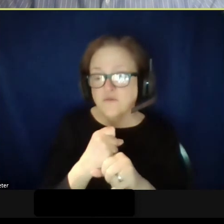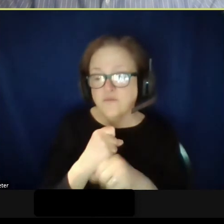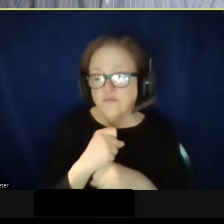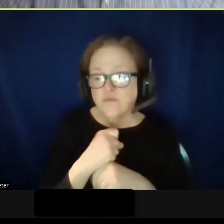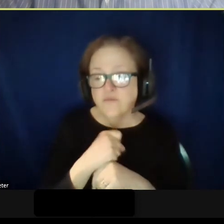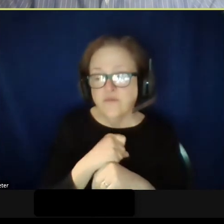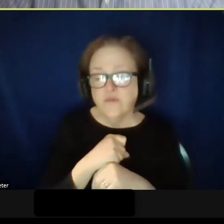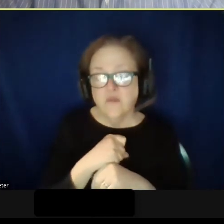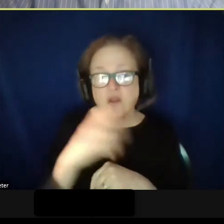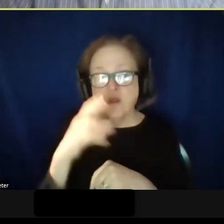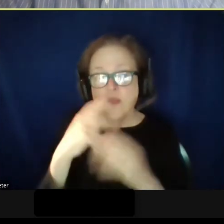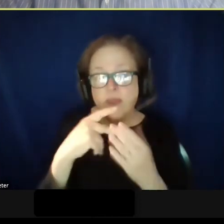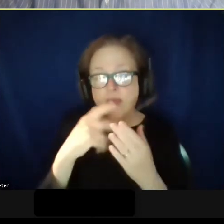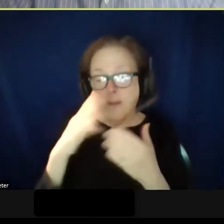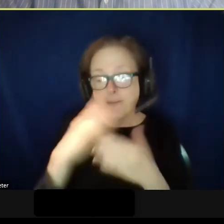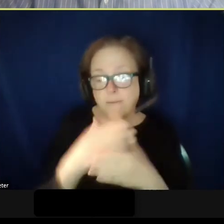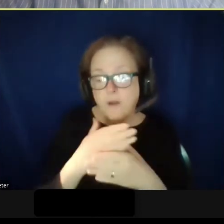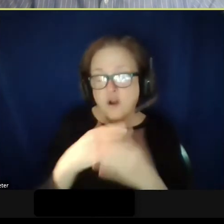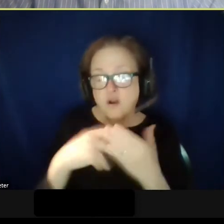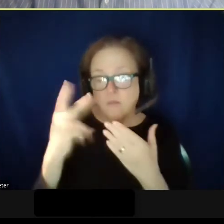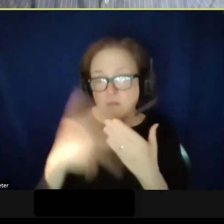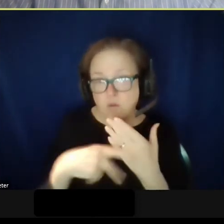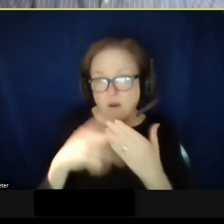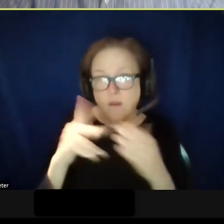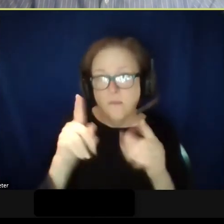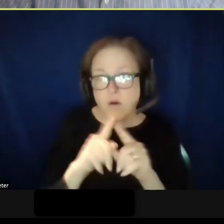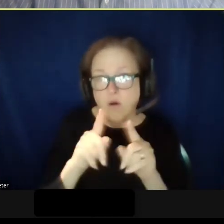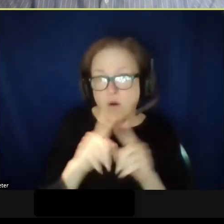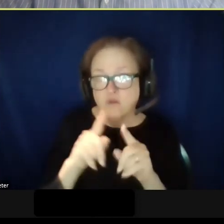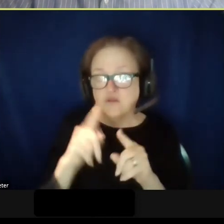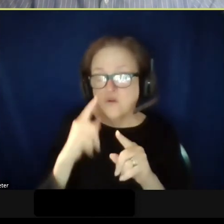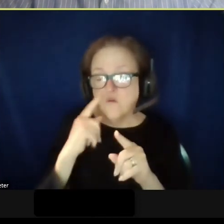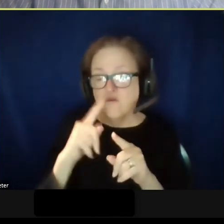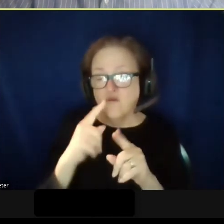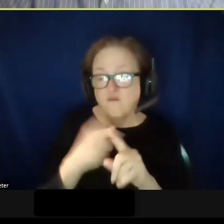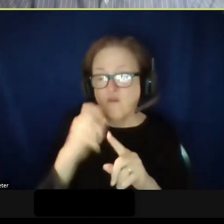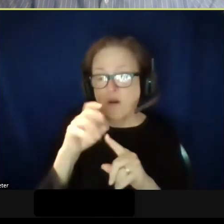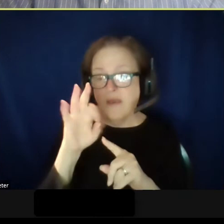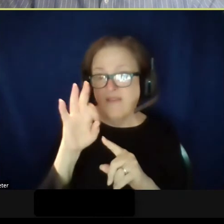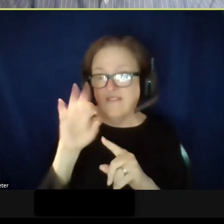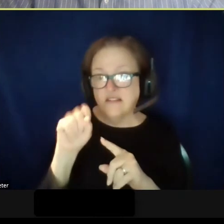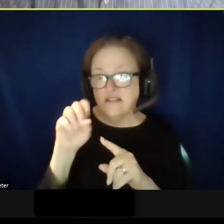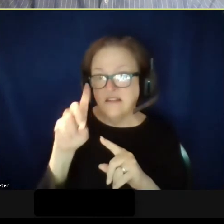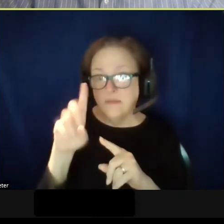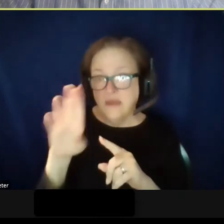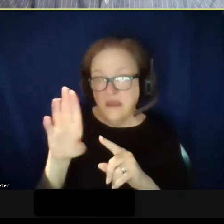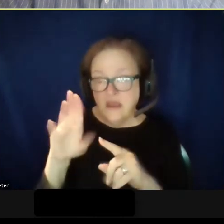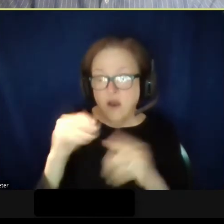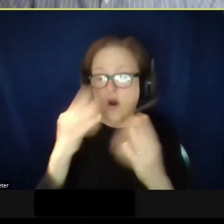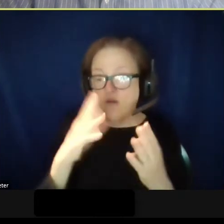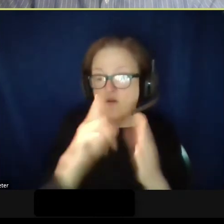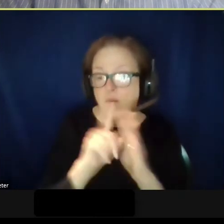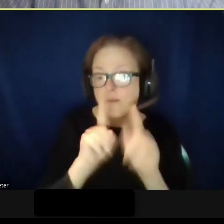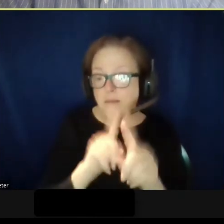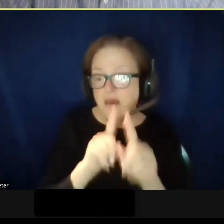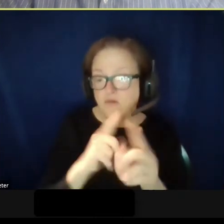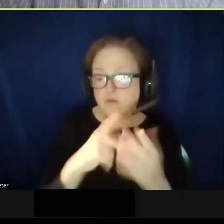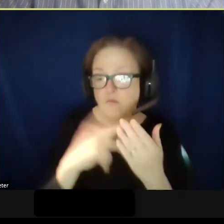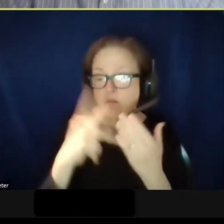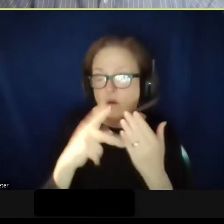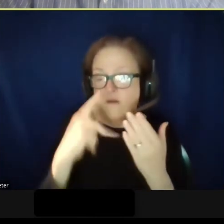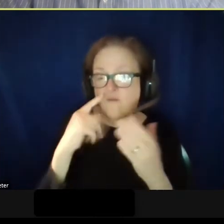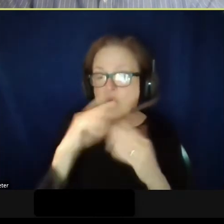A partnering program that just launched, also offered by FSTB, now offers a mentorship program for students age six and up.